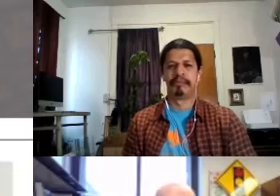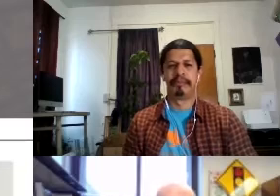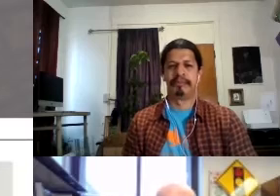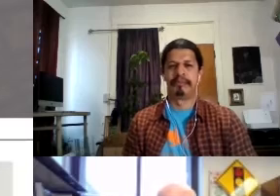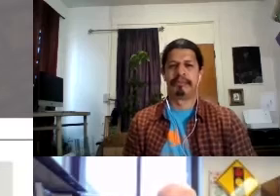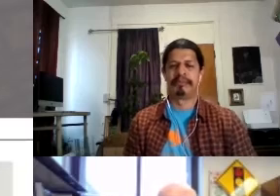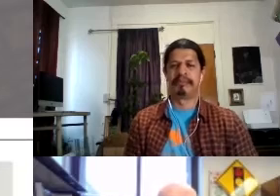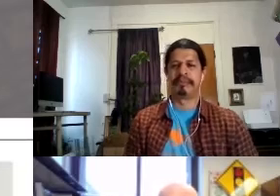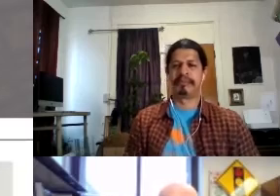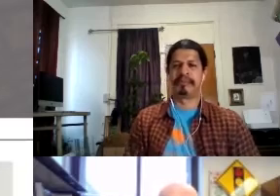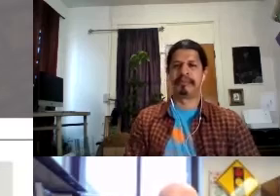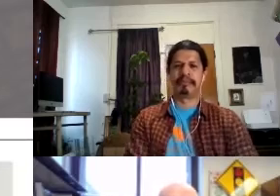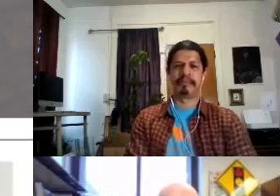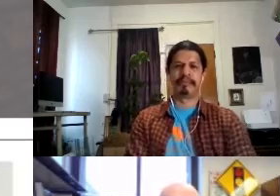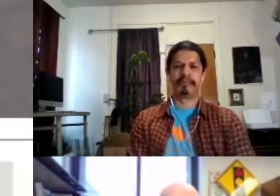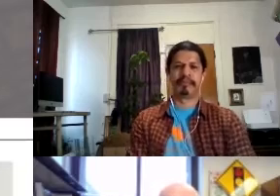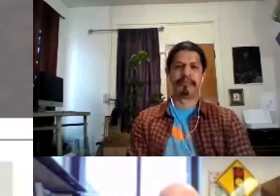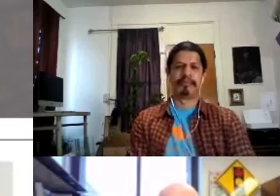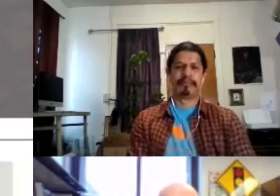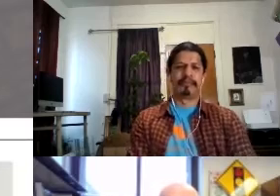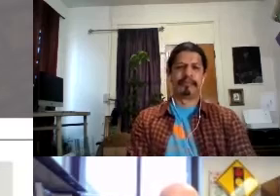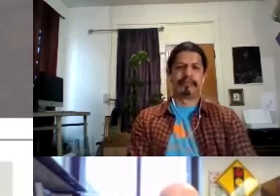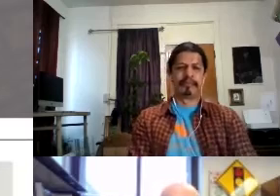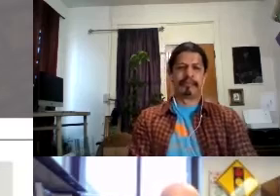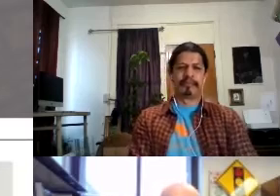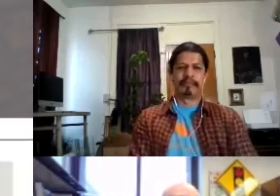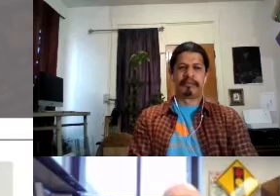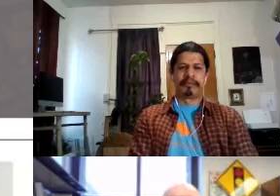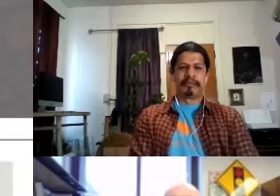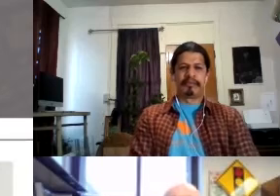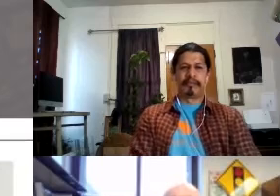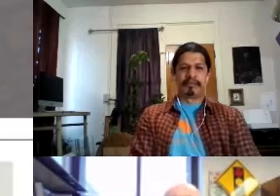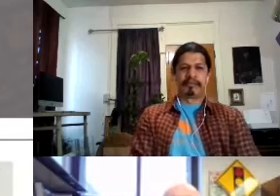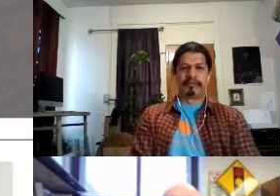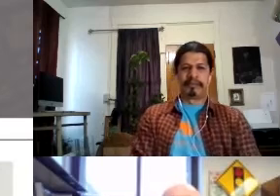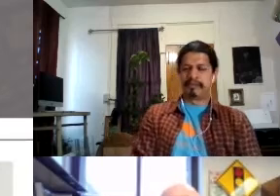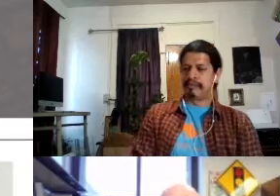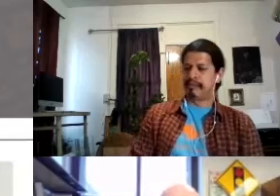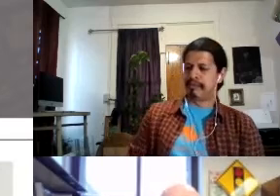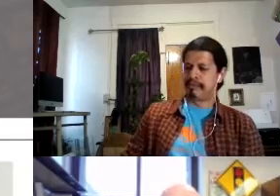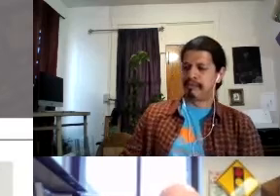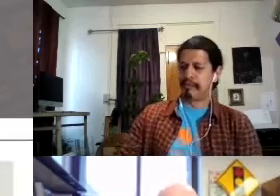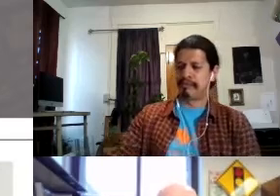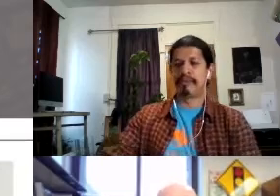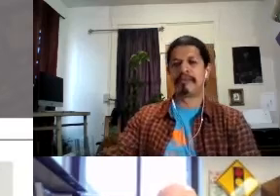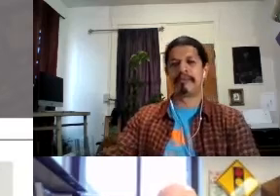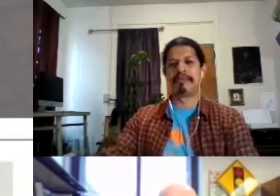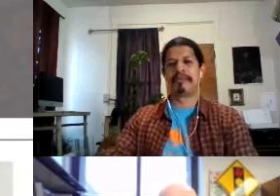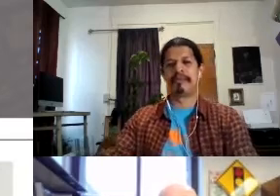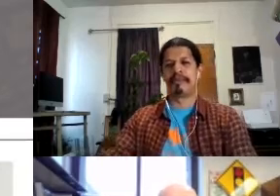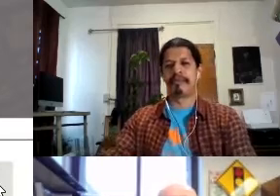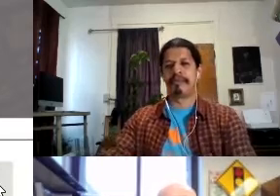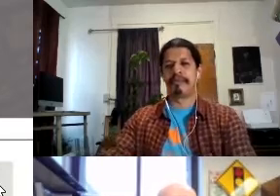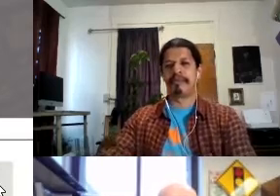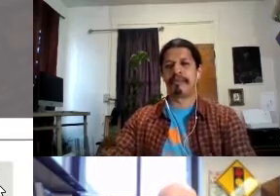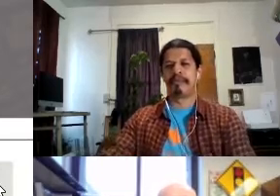study. And we've done one here as well at West North and Brighton Road. What this traffic study here